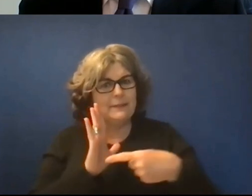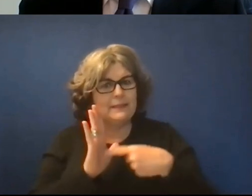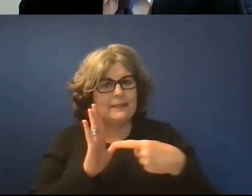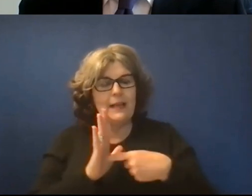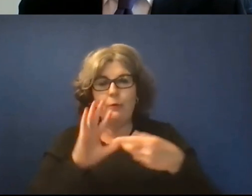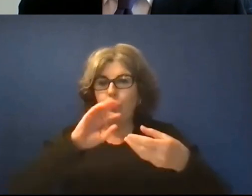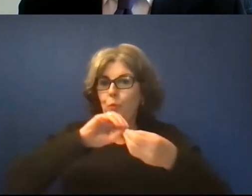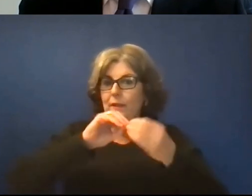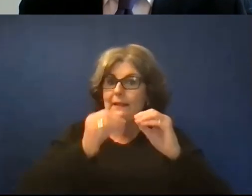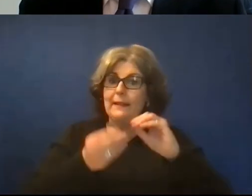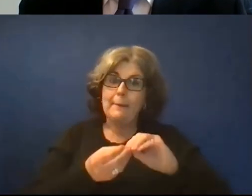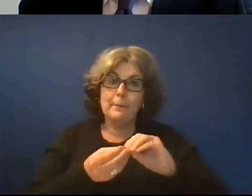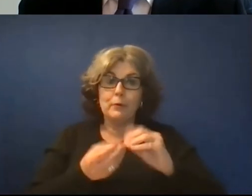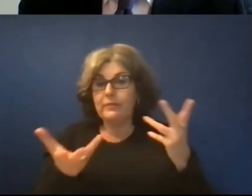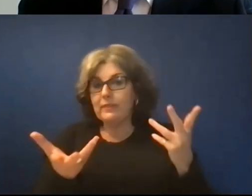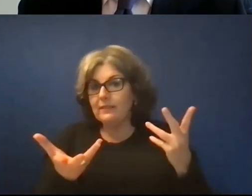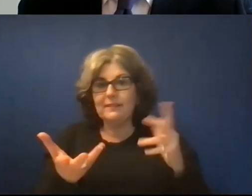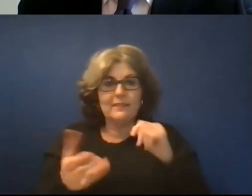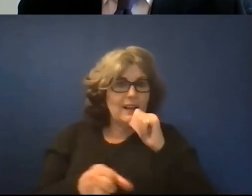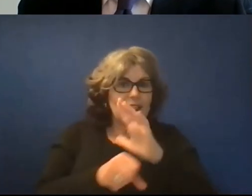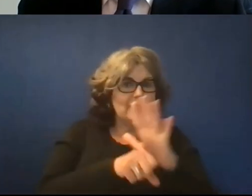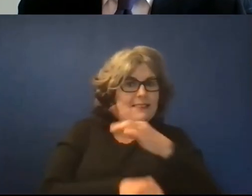ratios being so